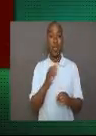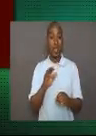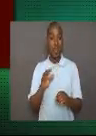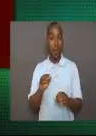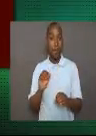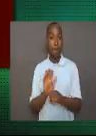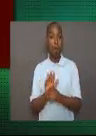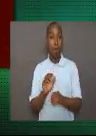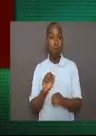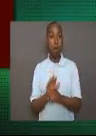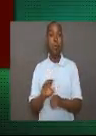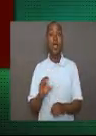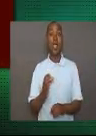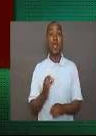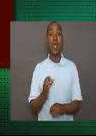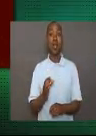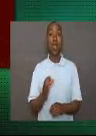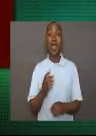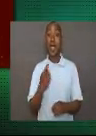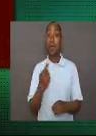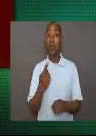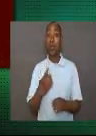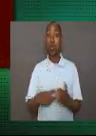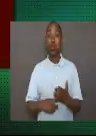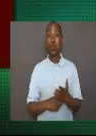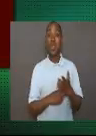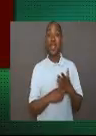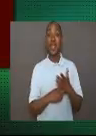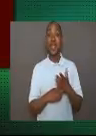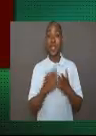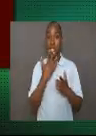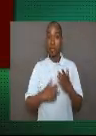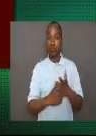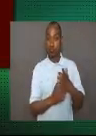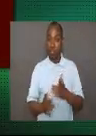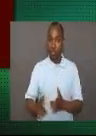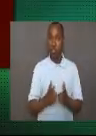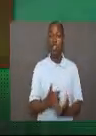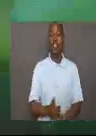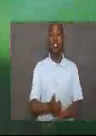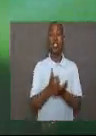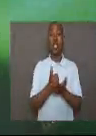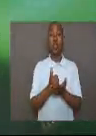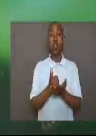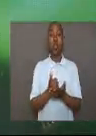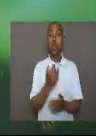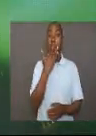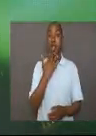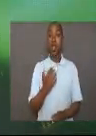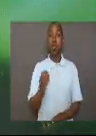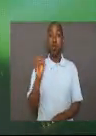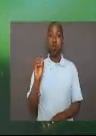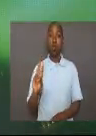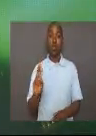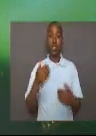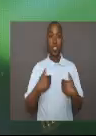blood out into circulation. The blood is oxygenated, so it is